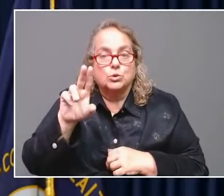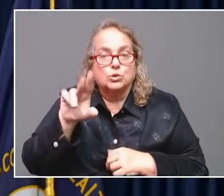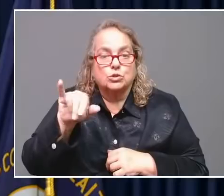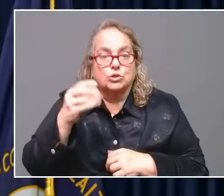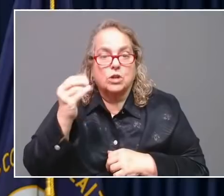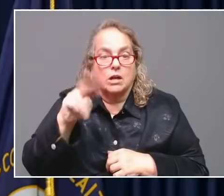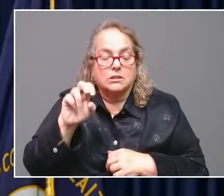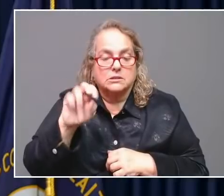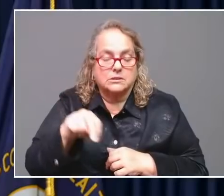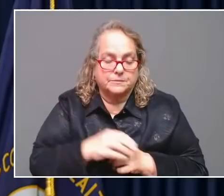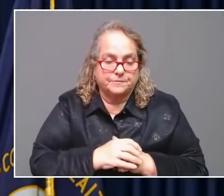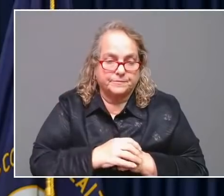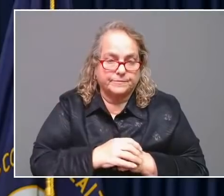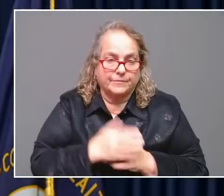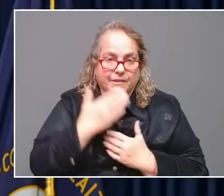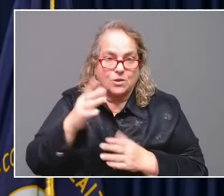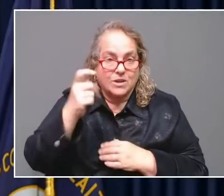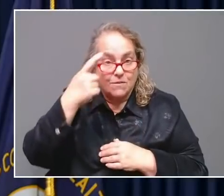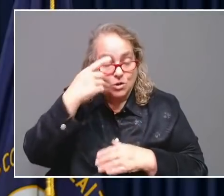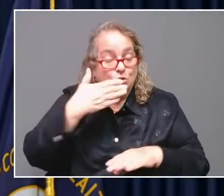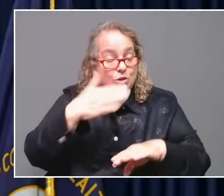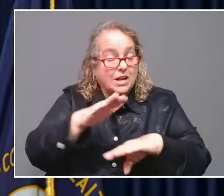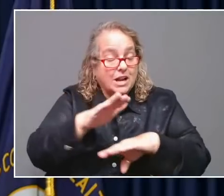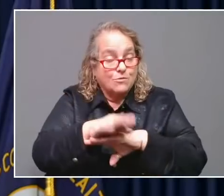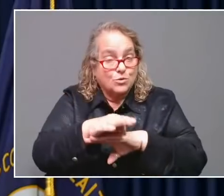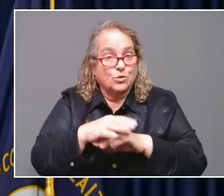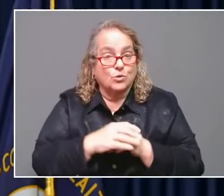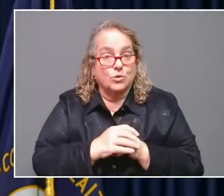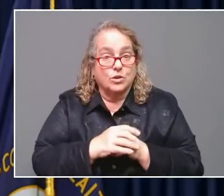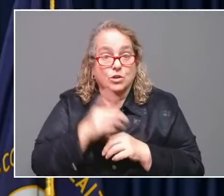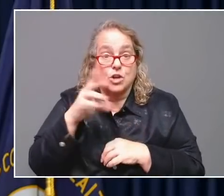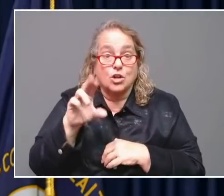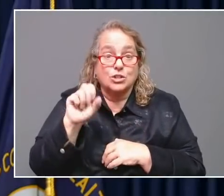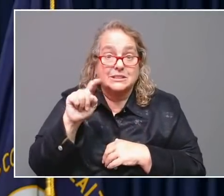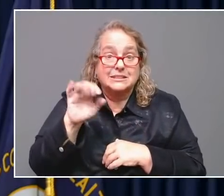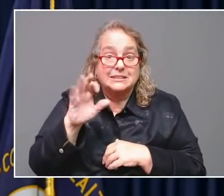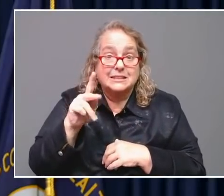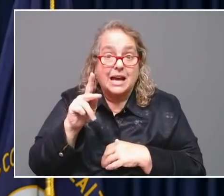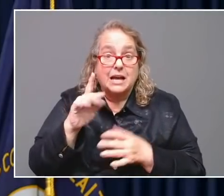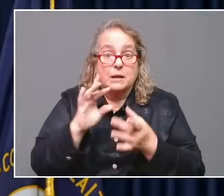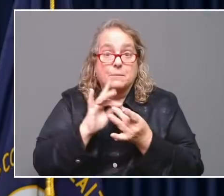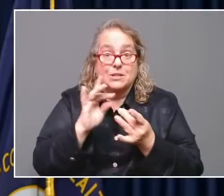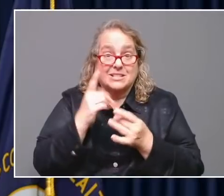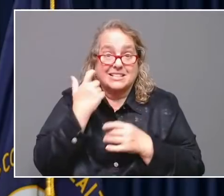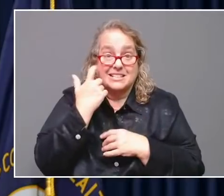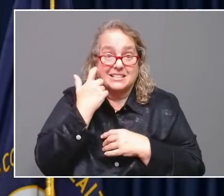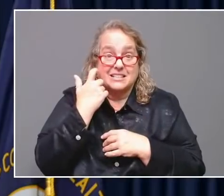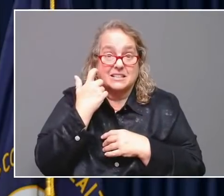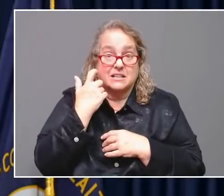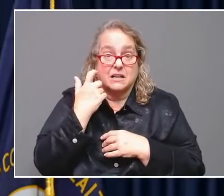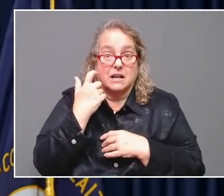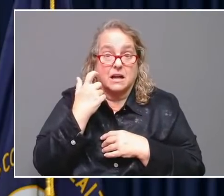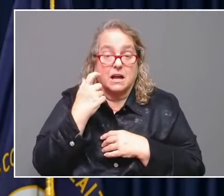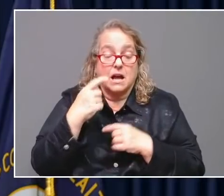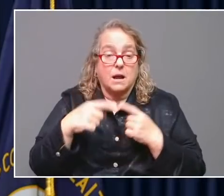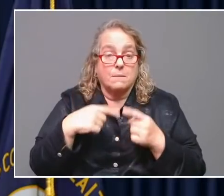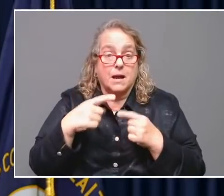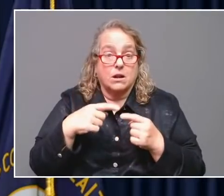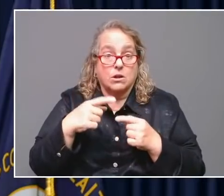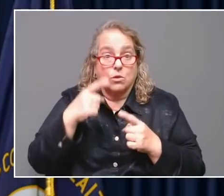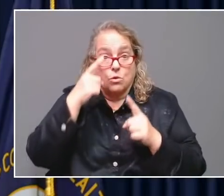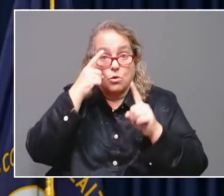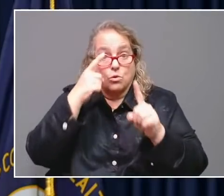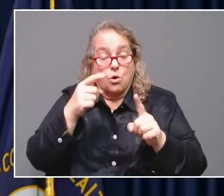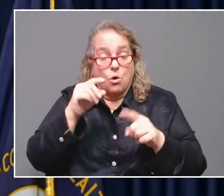Thank you, Governor. Good afternoon. Dr. Stack mentioned just a bit ago about the goal, I guess, of